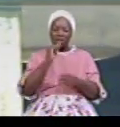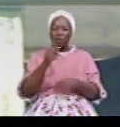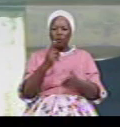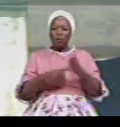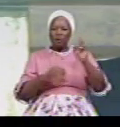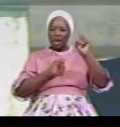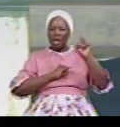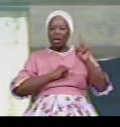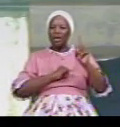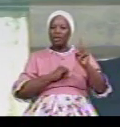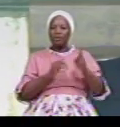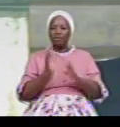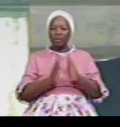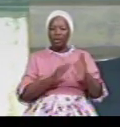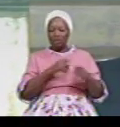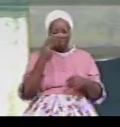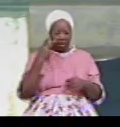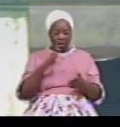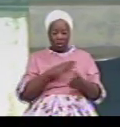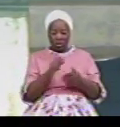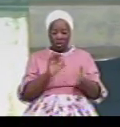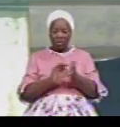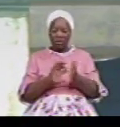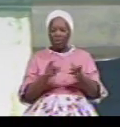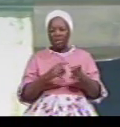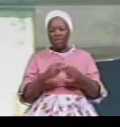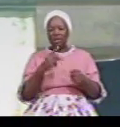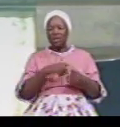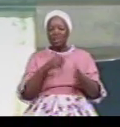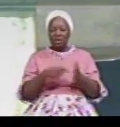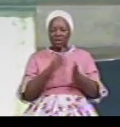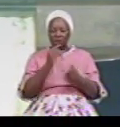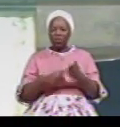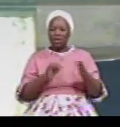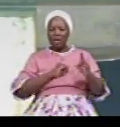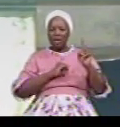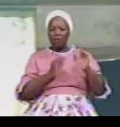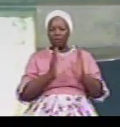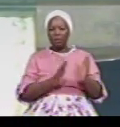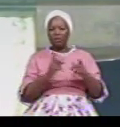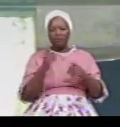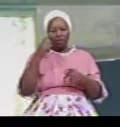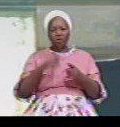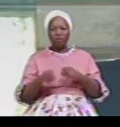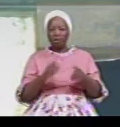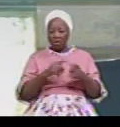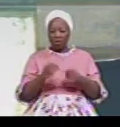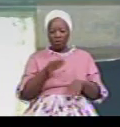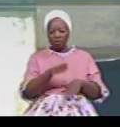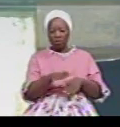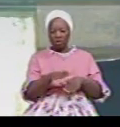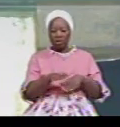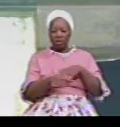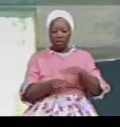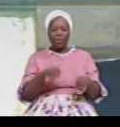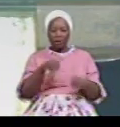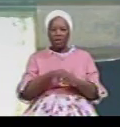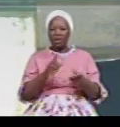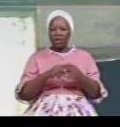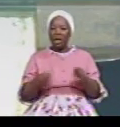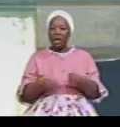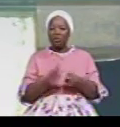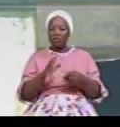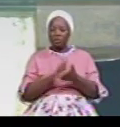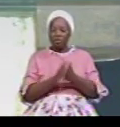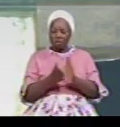his record. "This is what I planned you will do." And you step in. And then as we're getting older, as you're